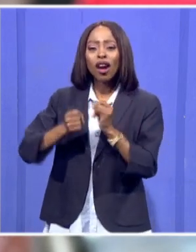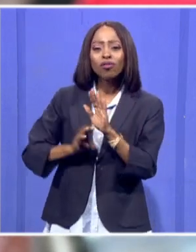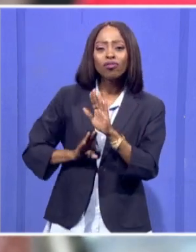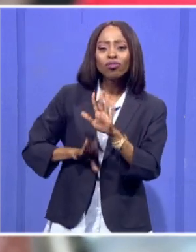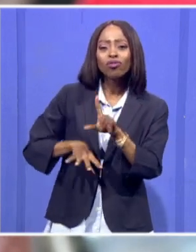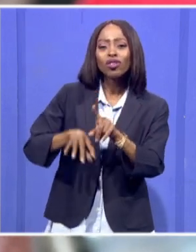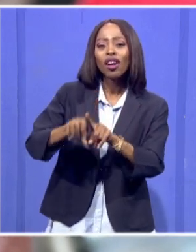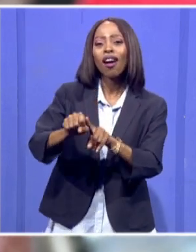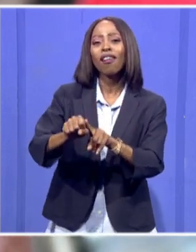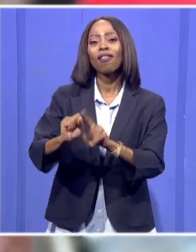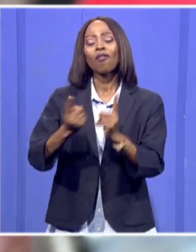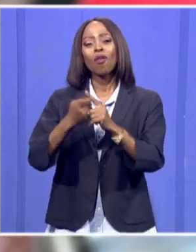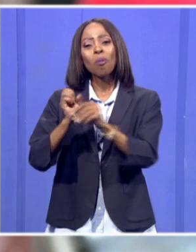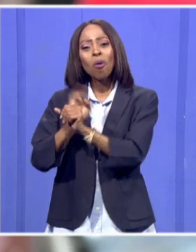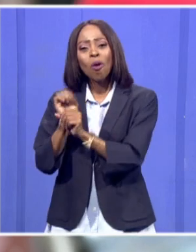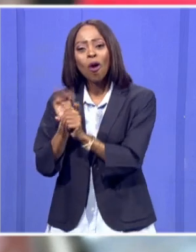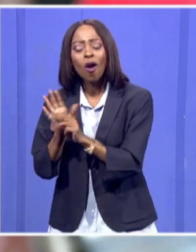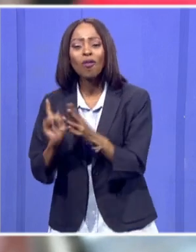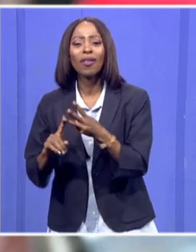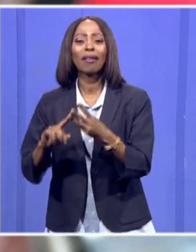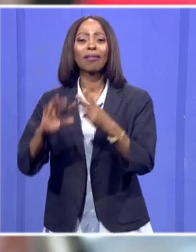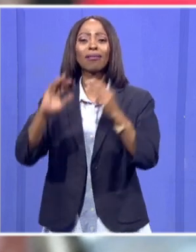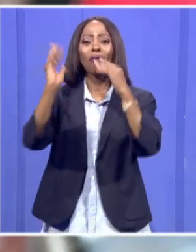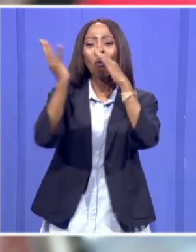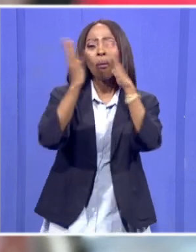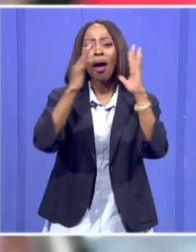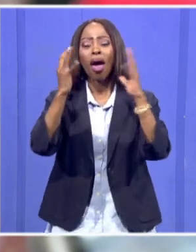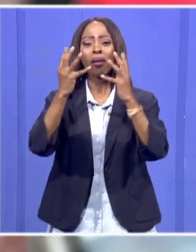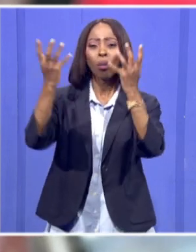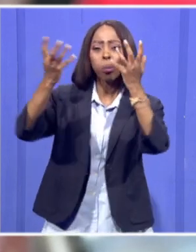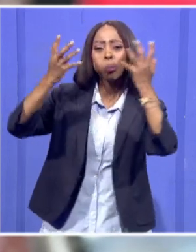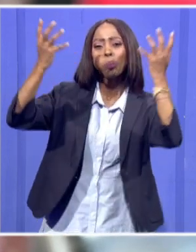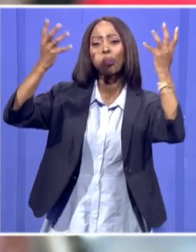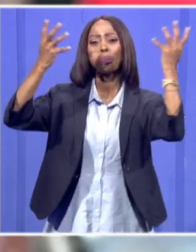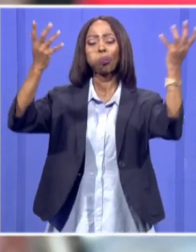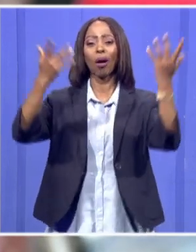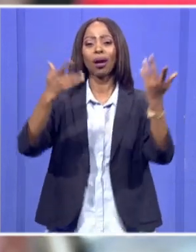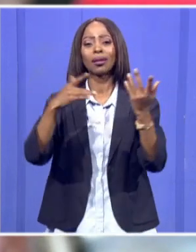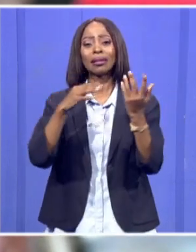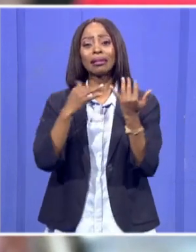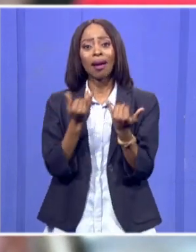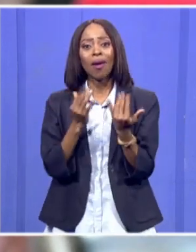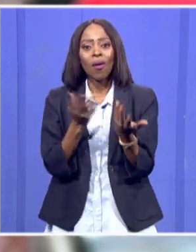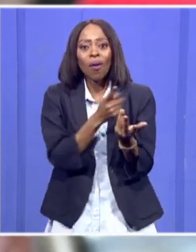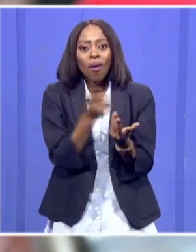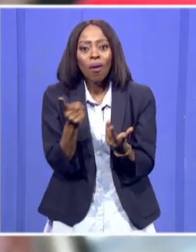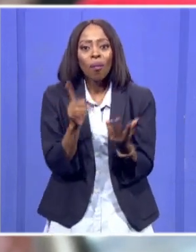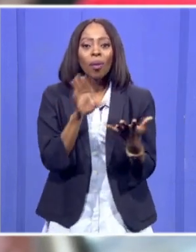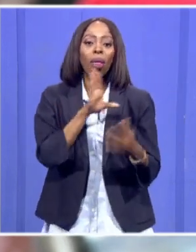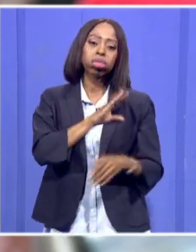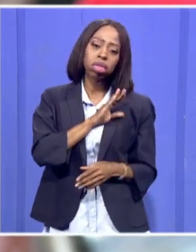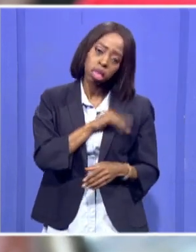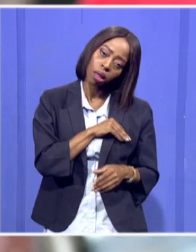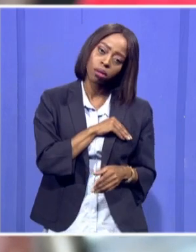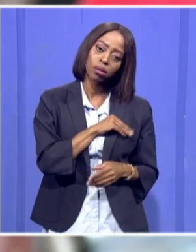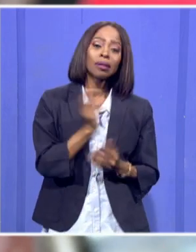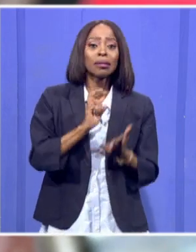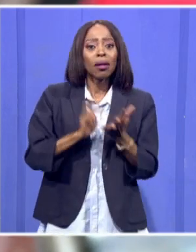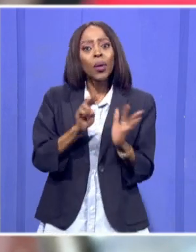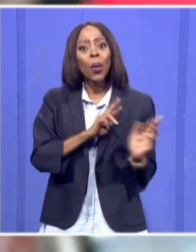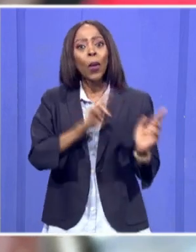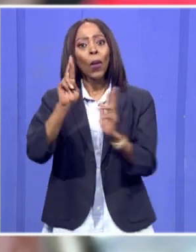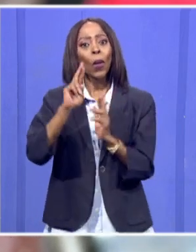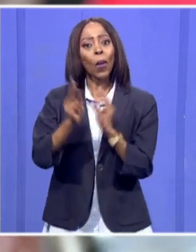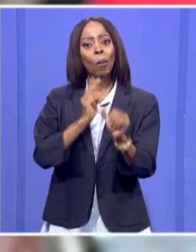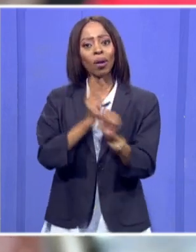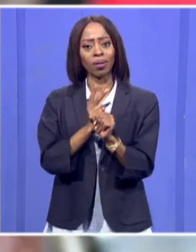dealing with the climate changes that is taking place in the country. We need to give hope to our people. We need to give hope to the South